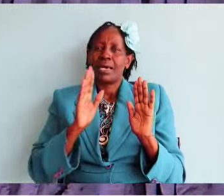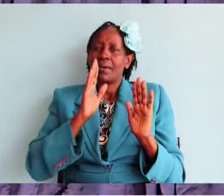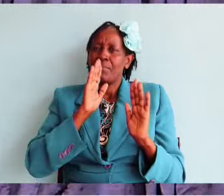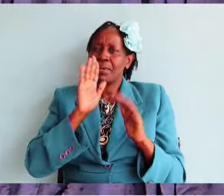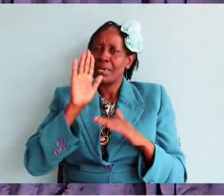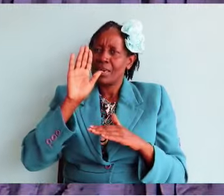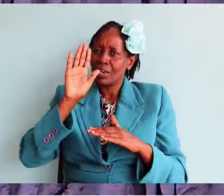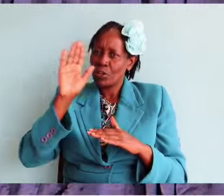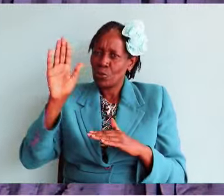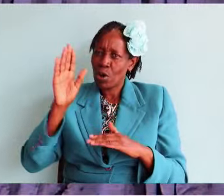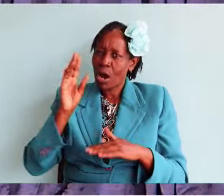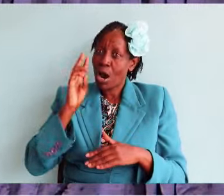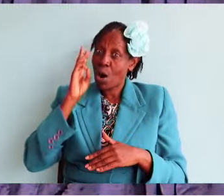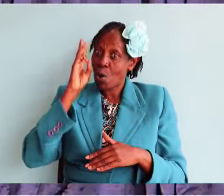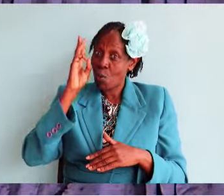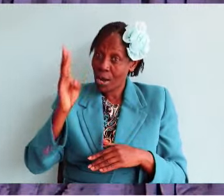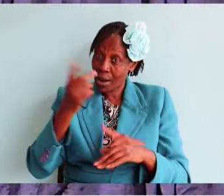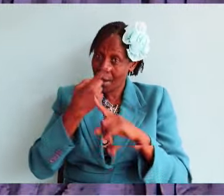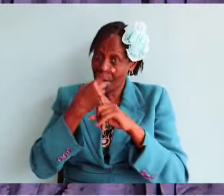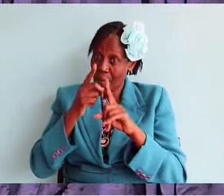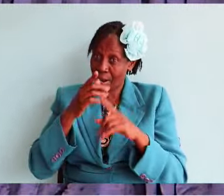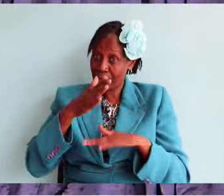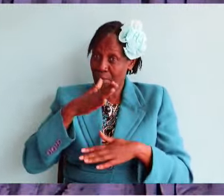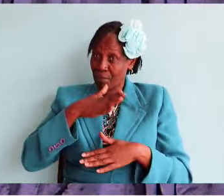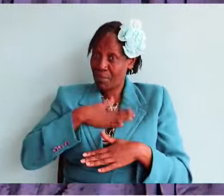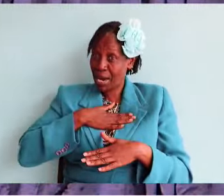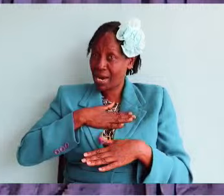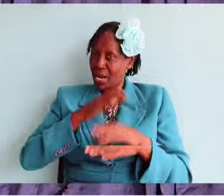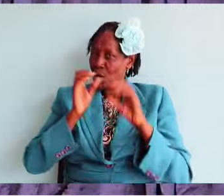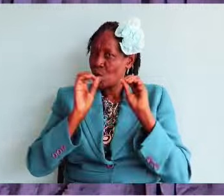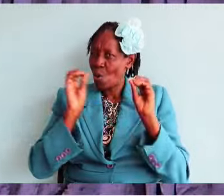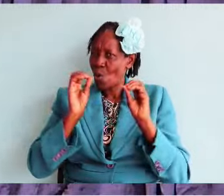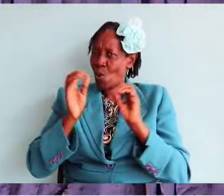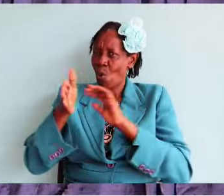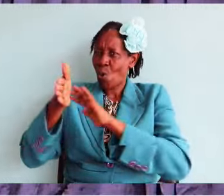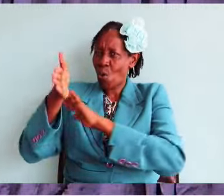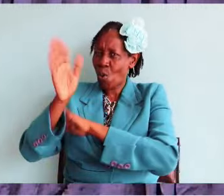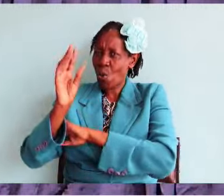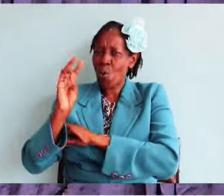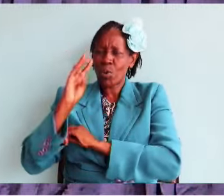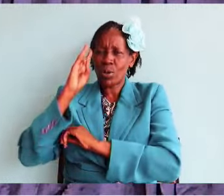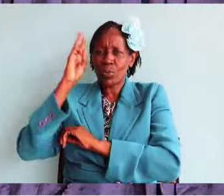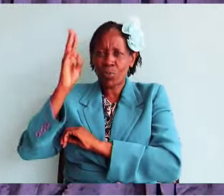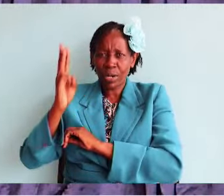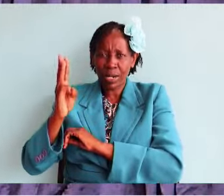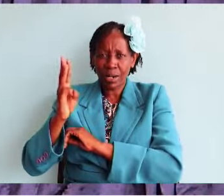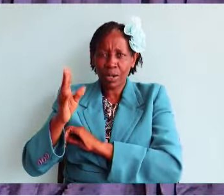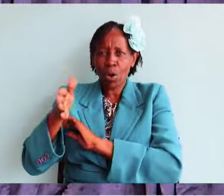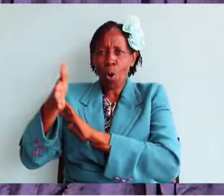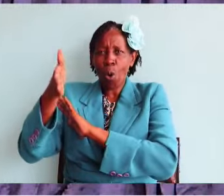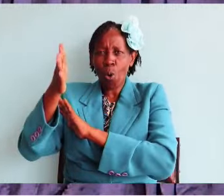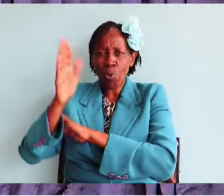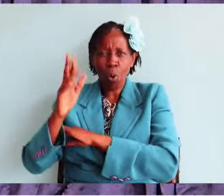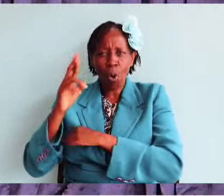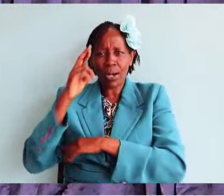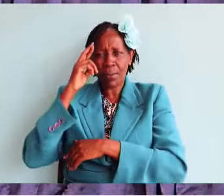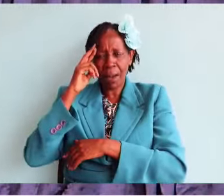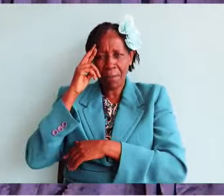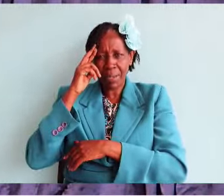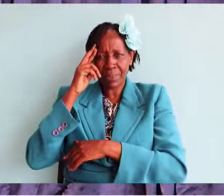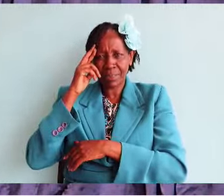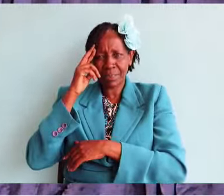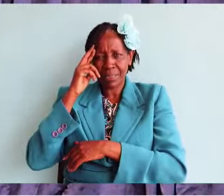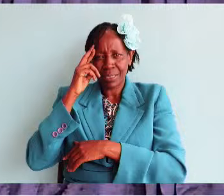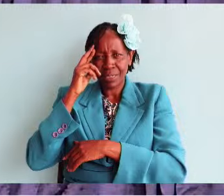not my own will, because God's will, God's glory, and God's purpose is always the one that we